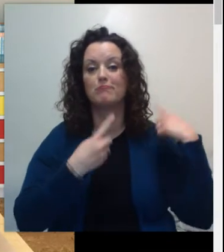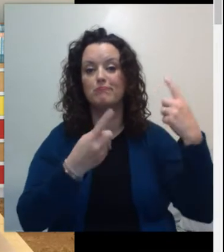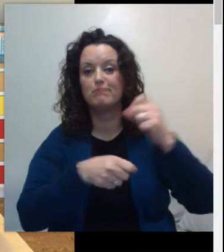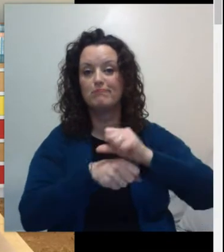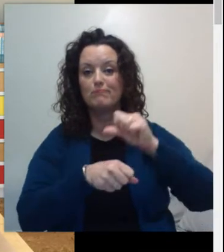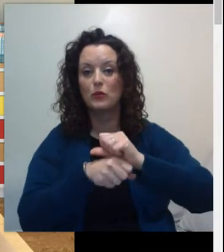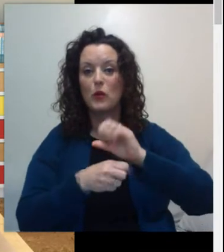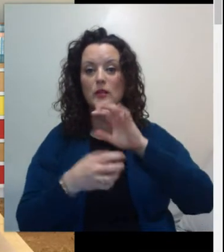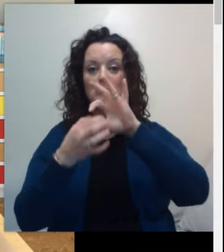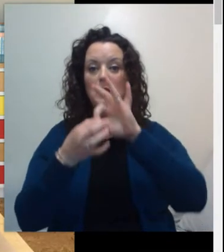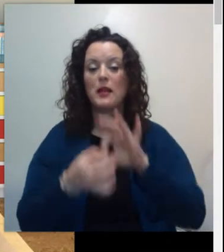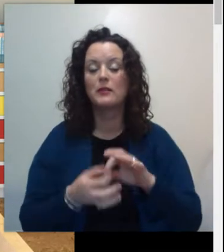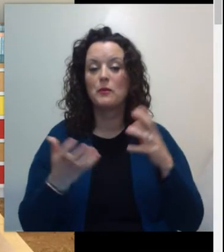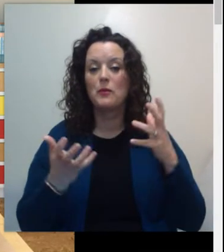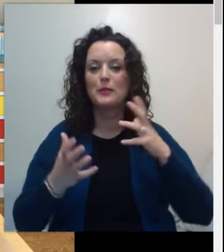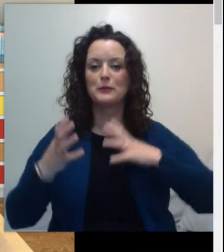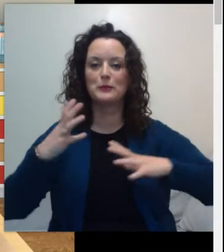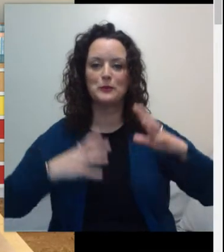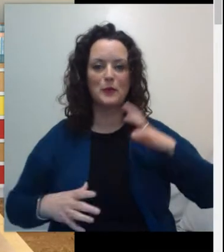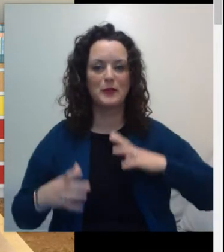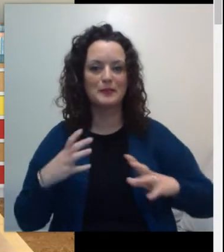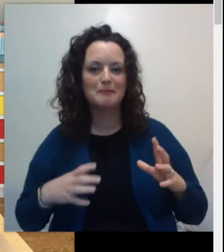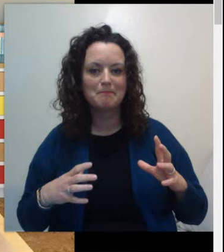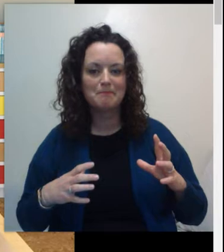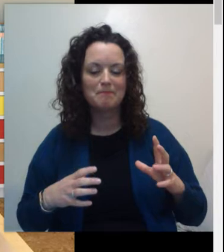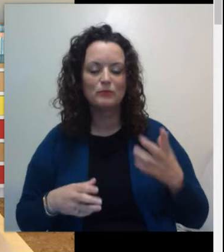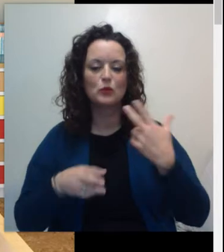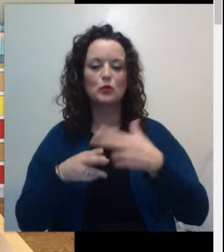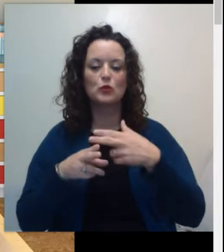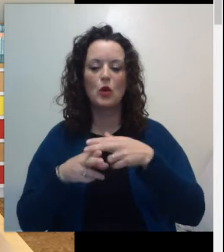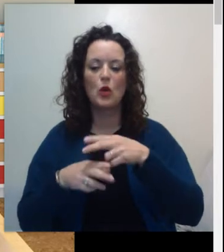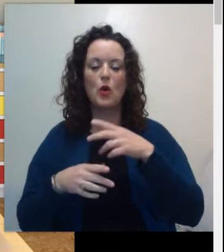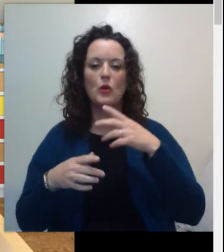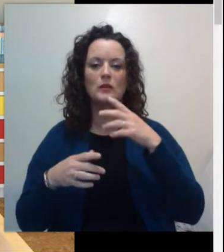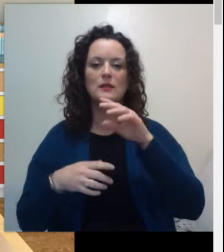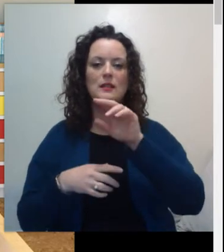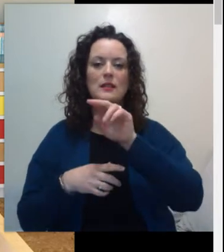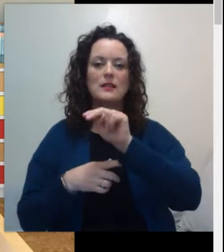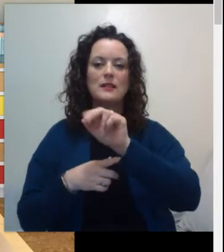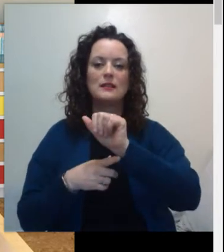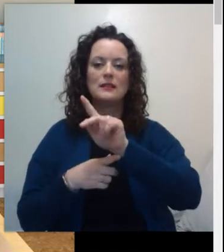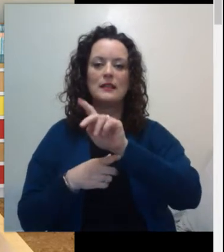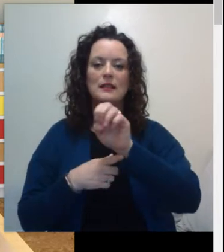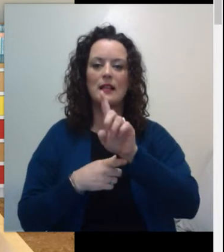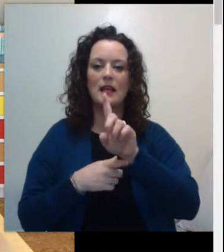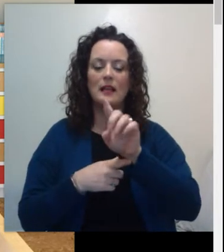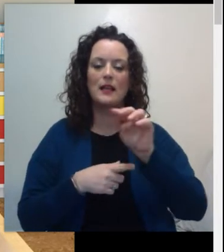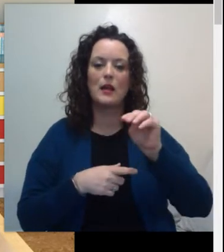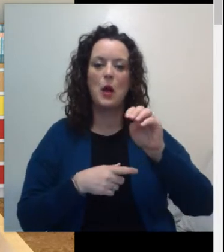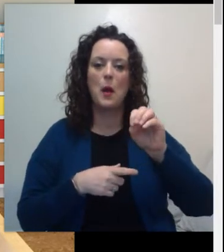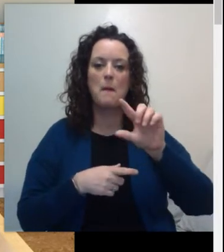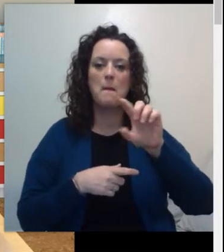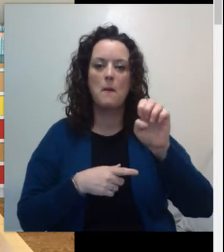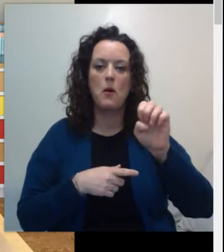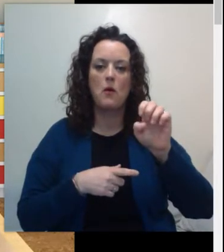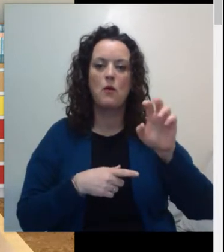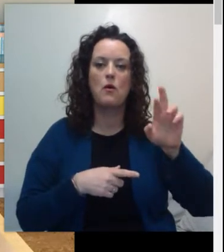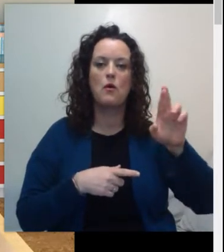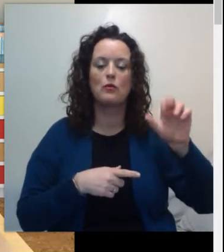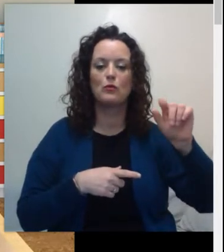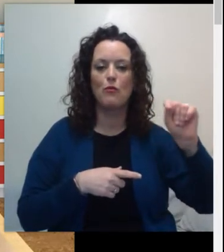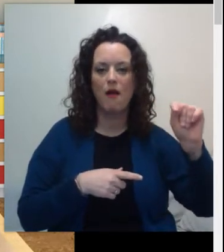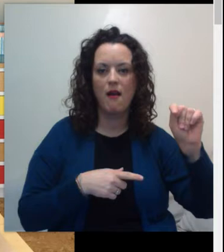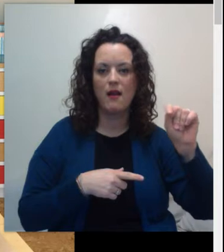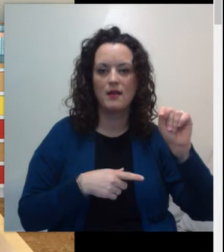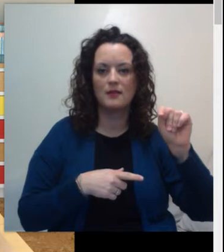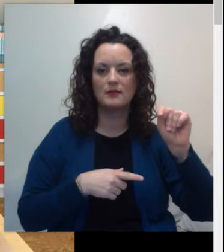it's about dressing up. It's called Naked Mole Rat Gets Dressed. Would you guys like to see some